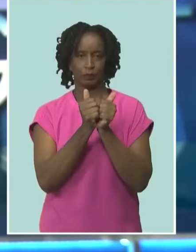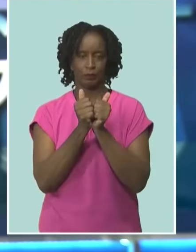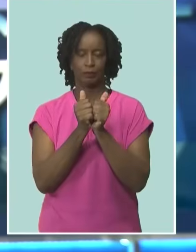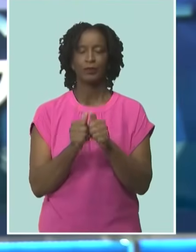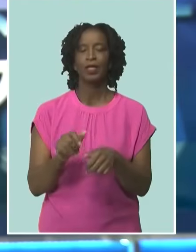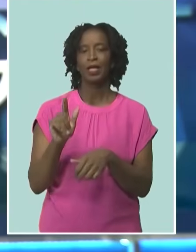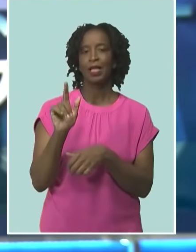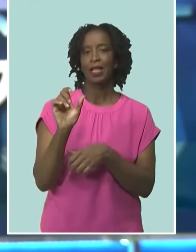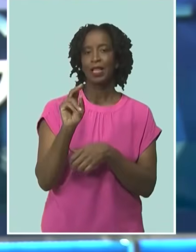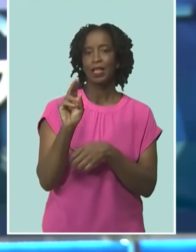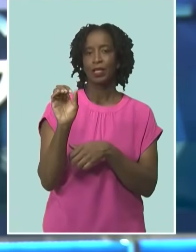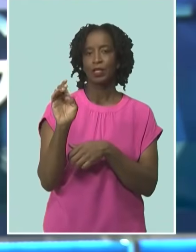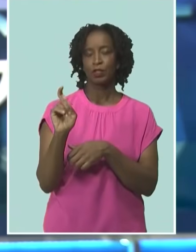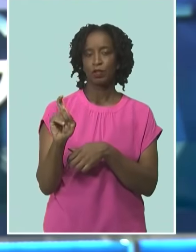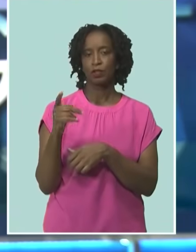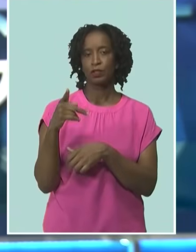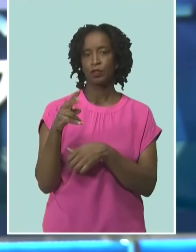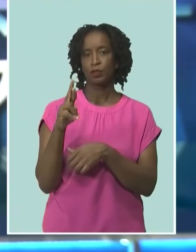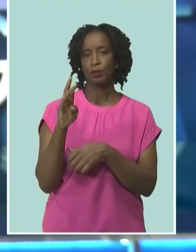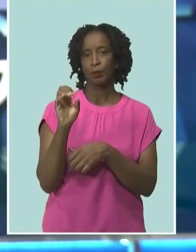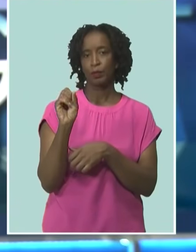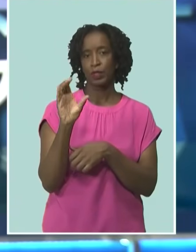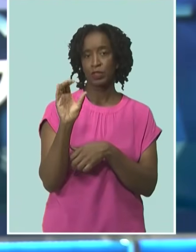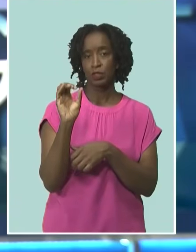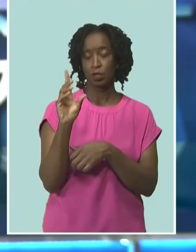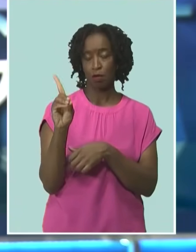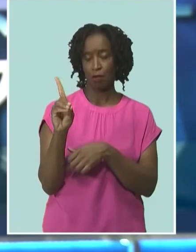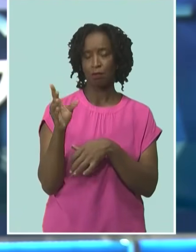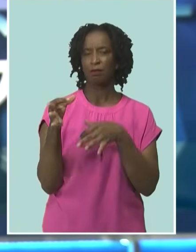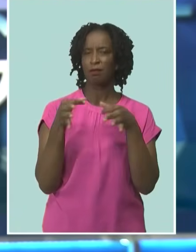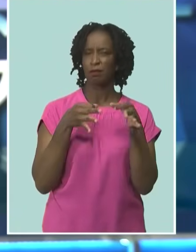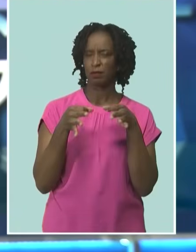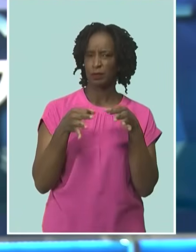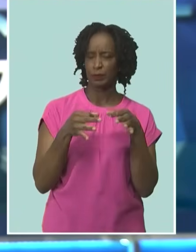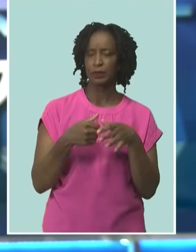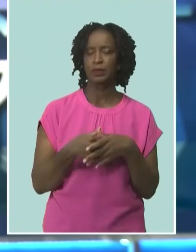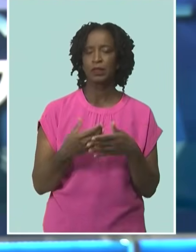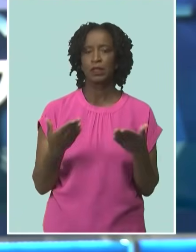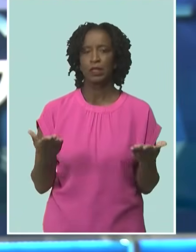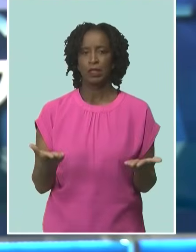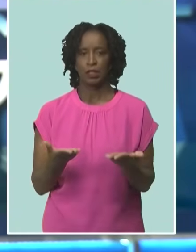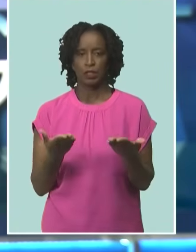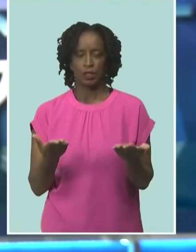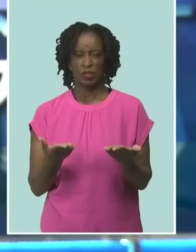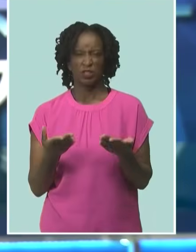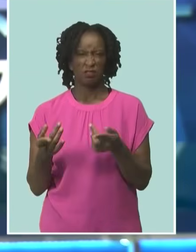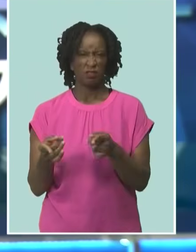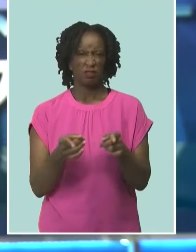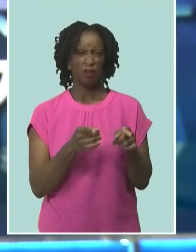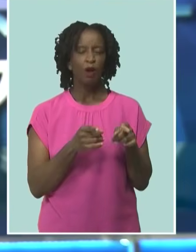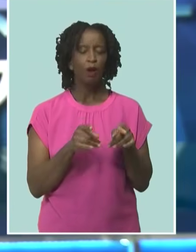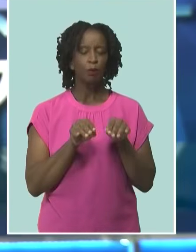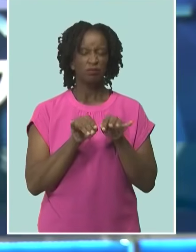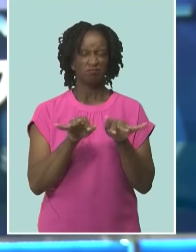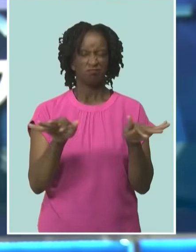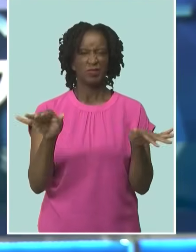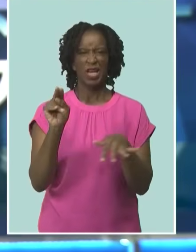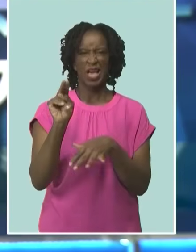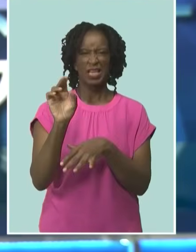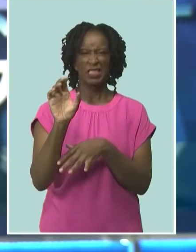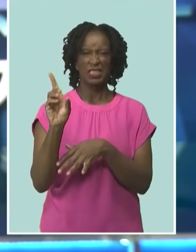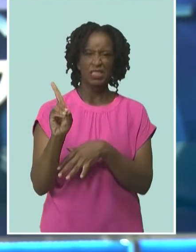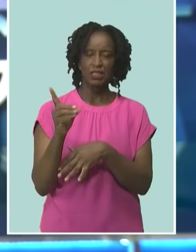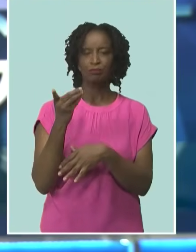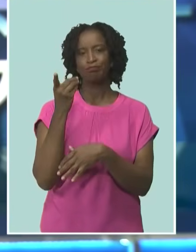Prescott tells the Business Report Barbados is currently facing a non-communicable disease health crisis, and the initiative aims